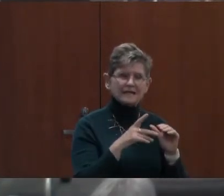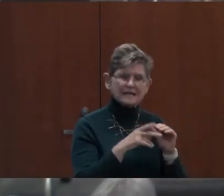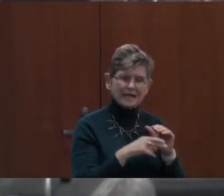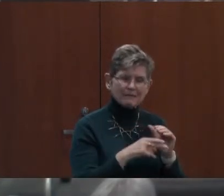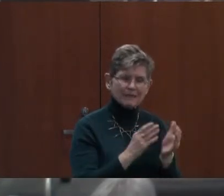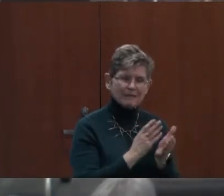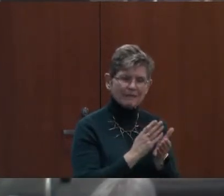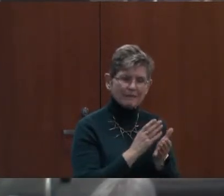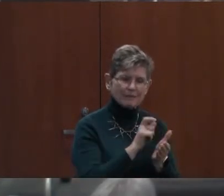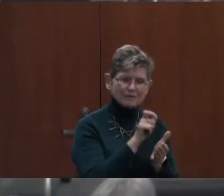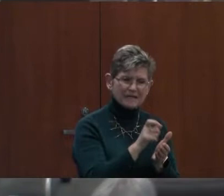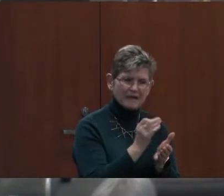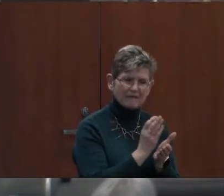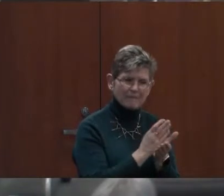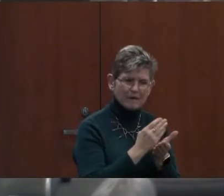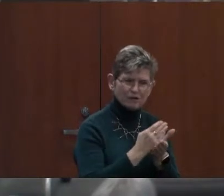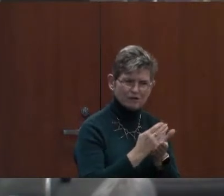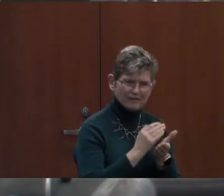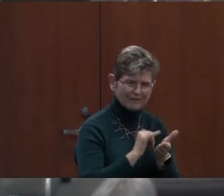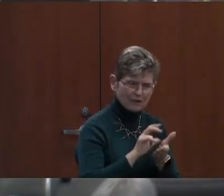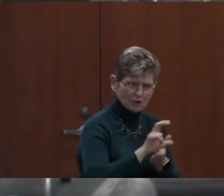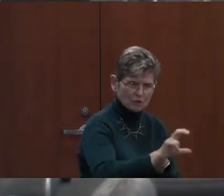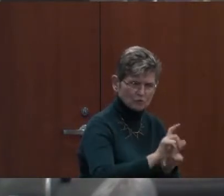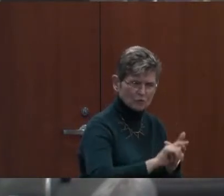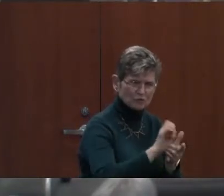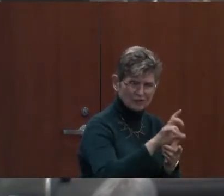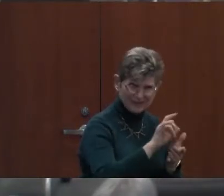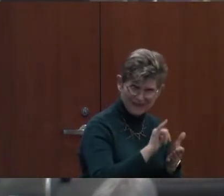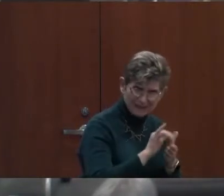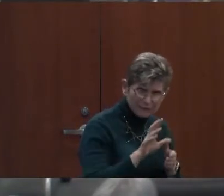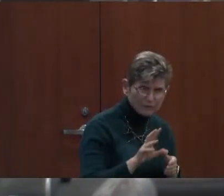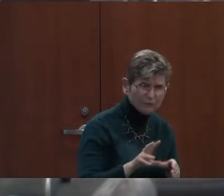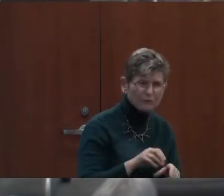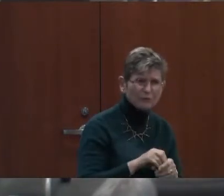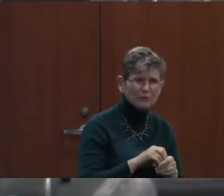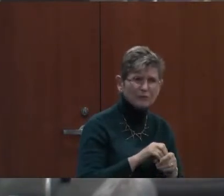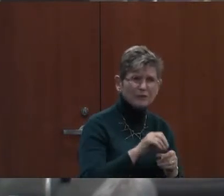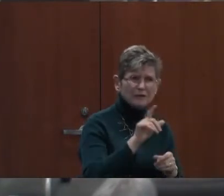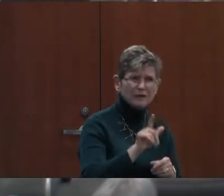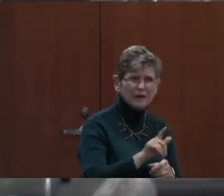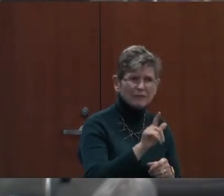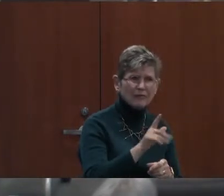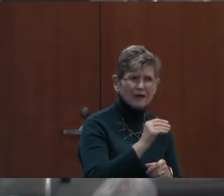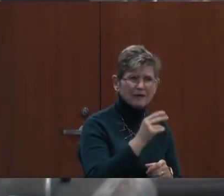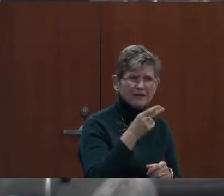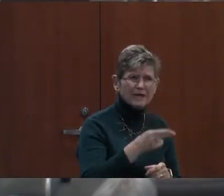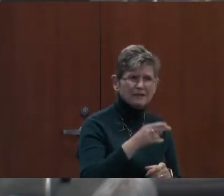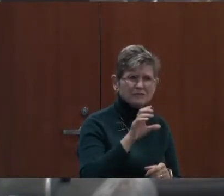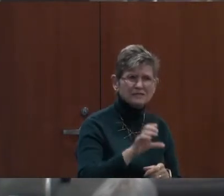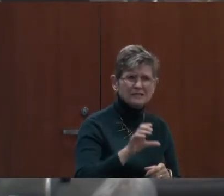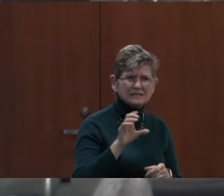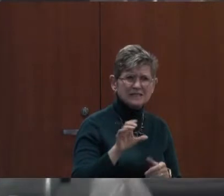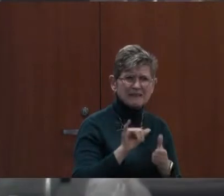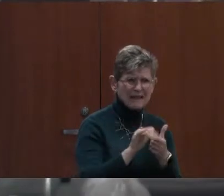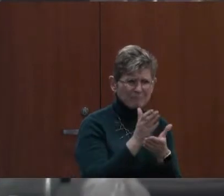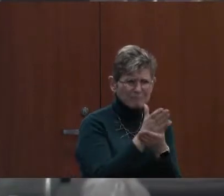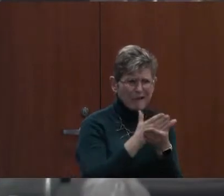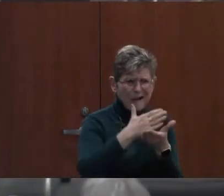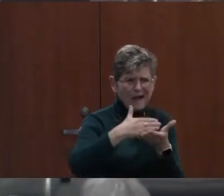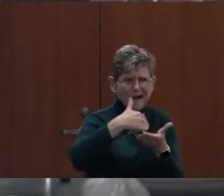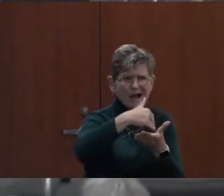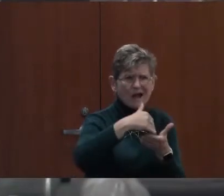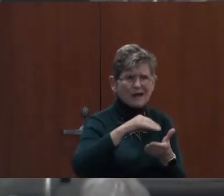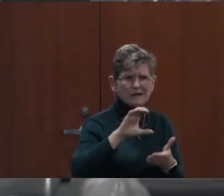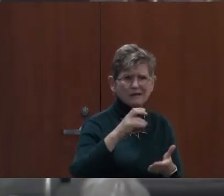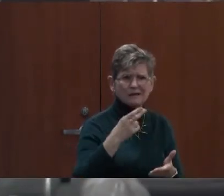that goes to education, doesn't that also include the library and HCC, if I'm not mistaken, in that pie chart? Generally, when